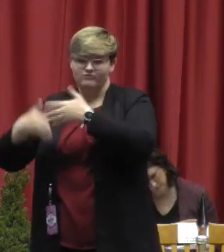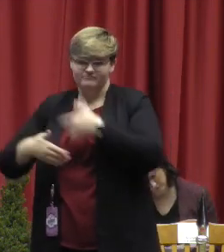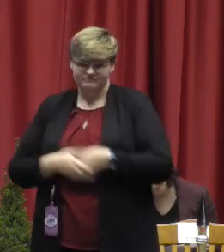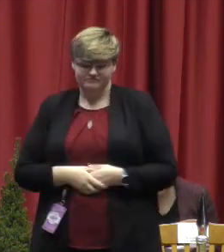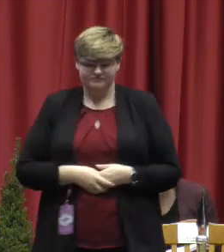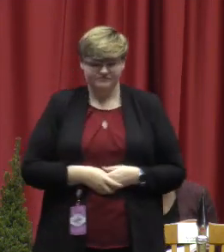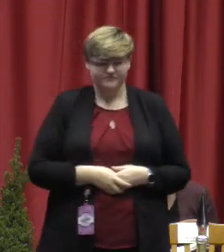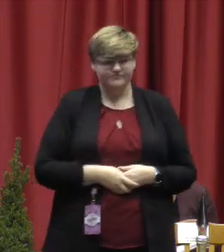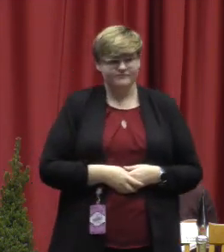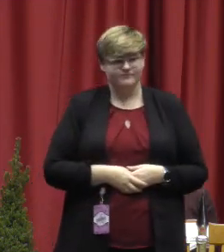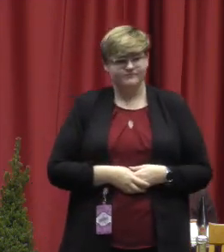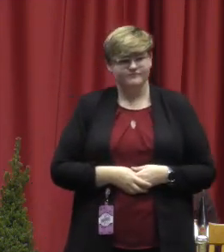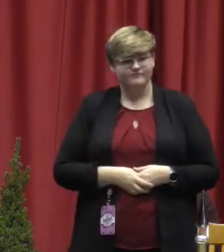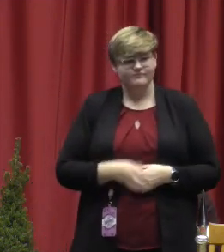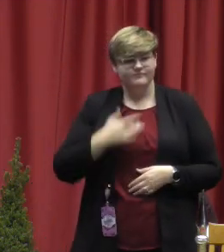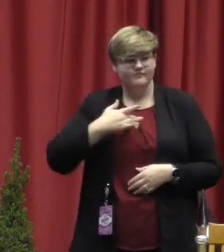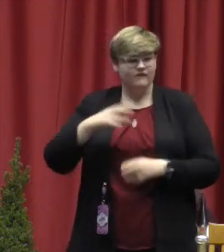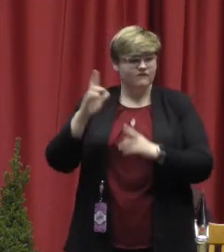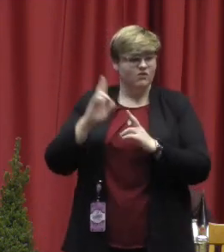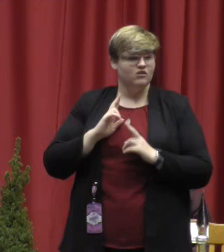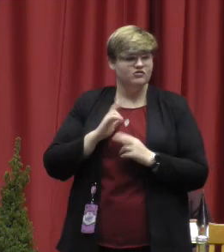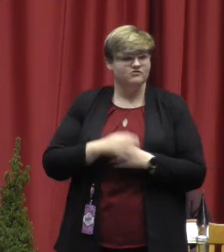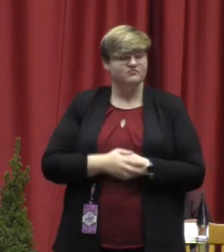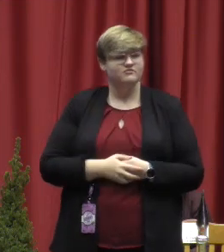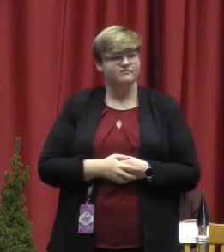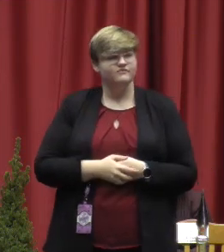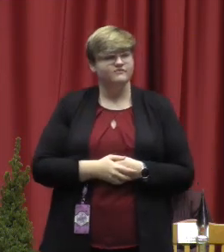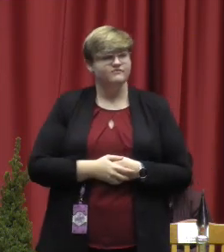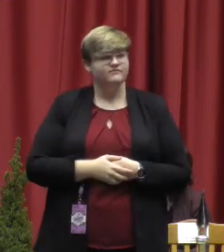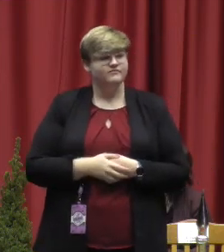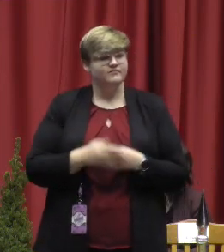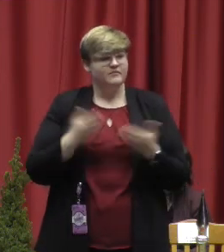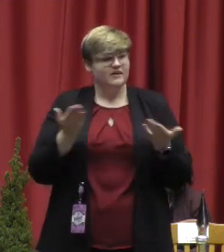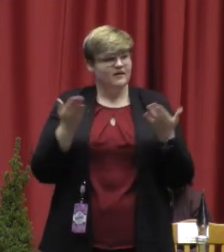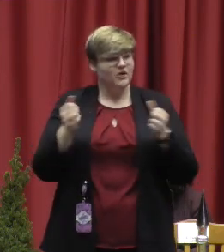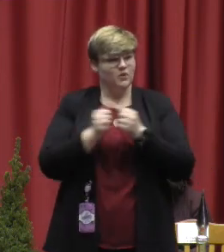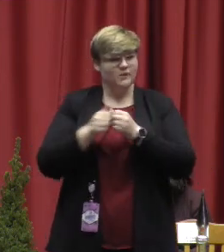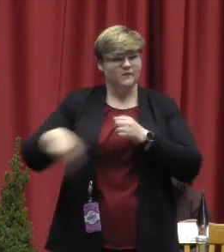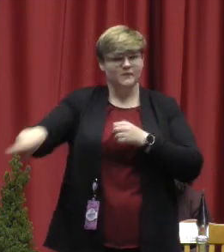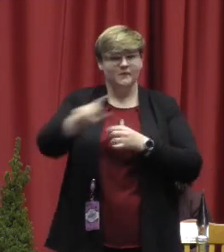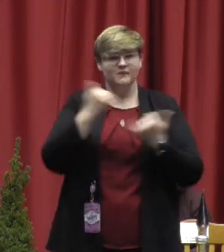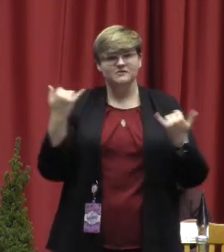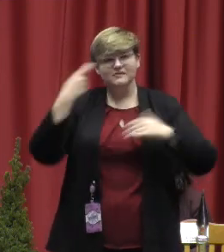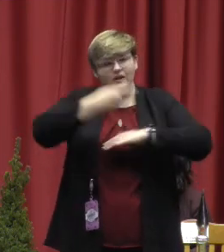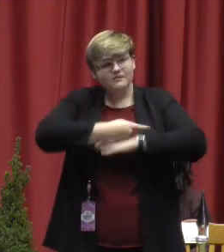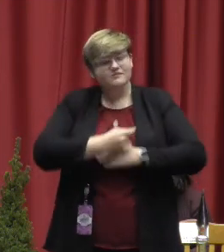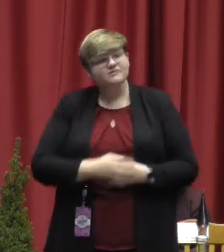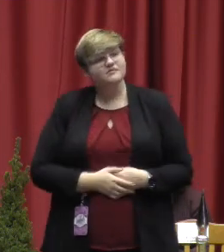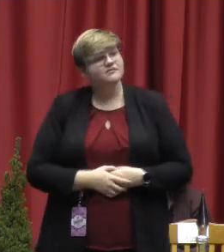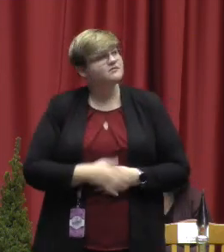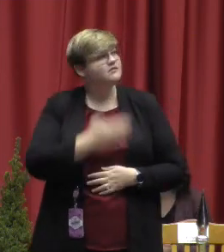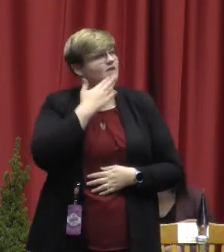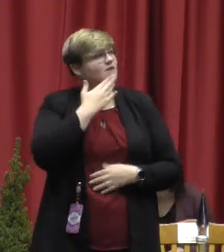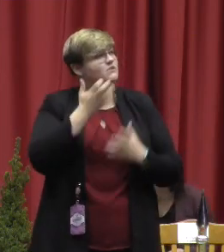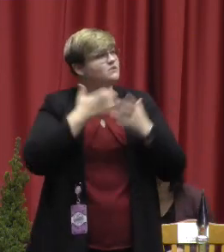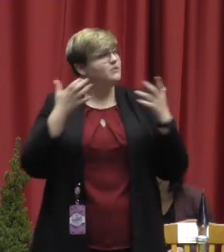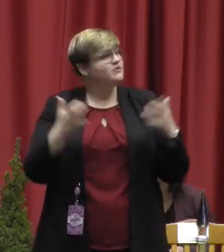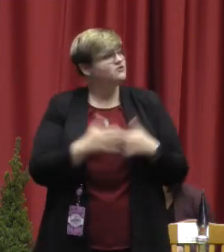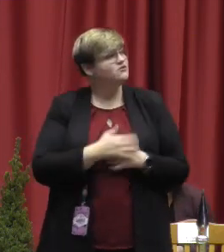It's been an honor studying with you all today. Thank you so